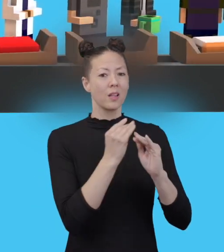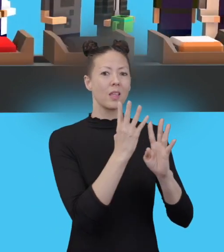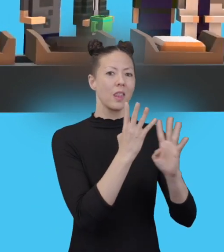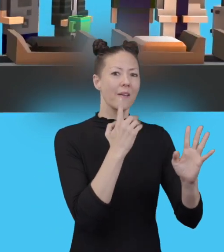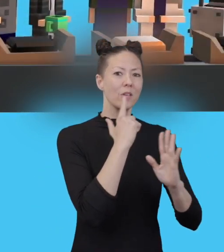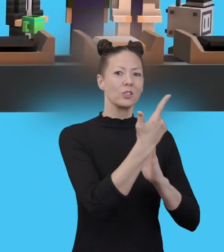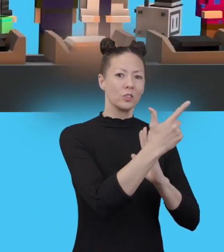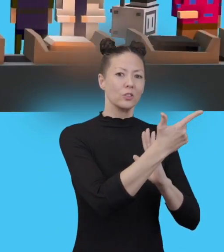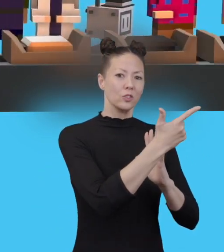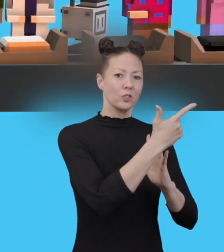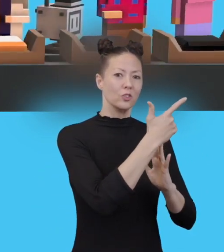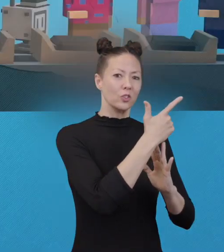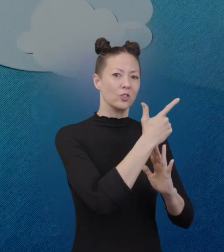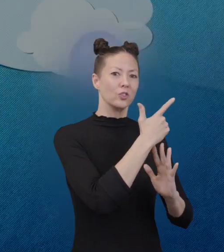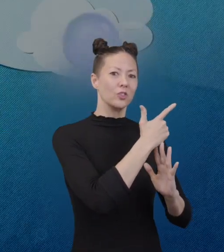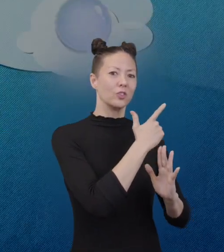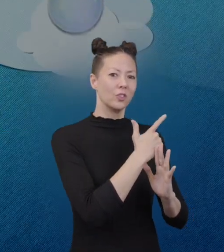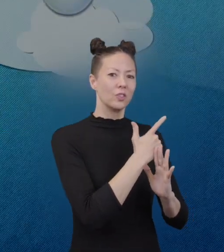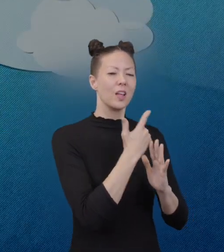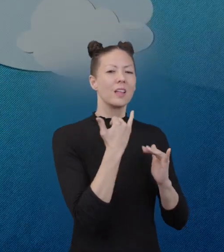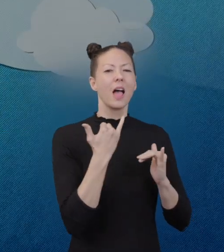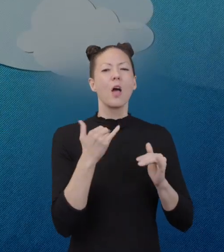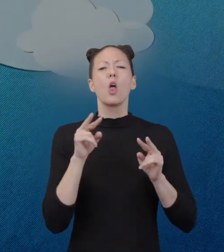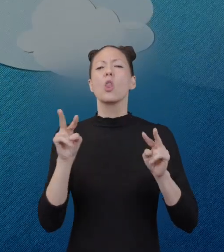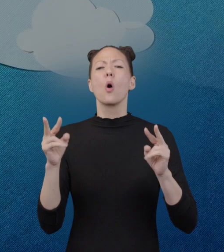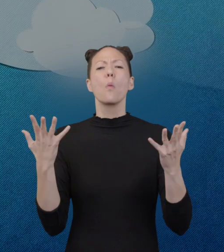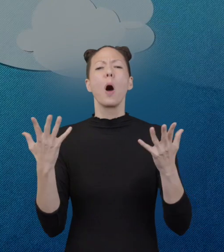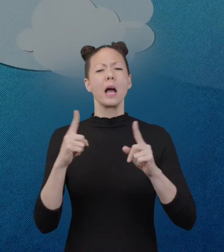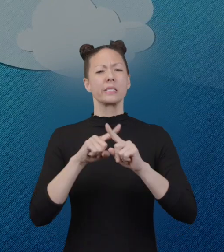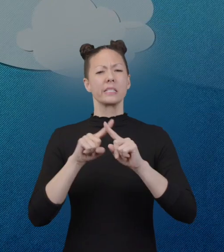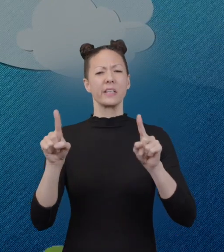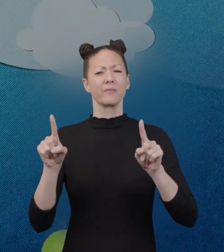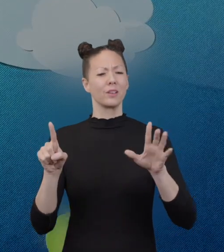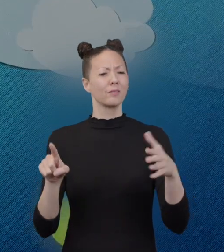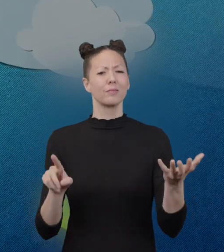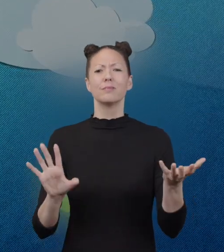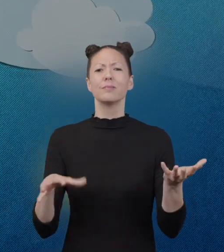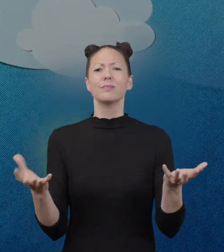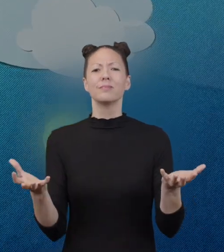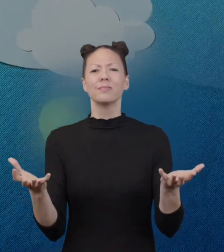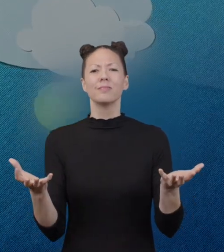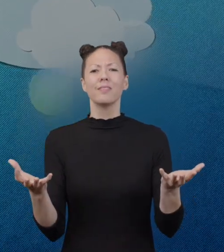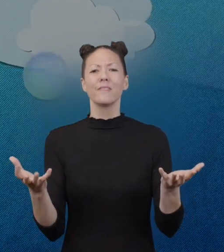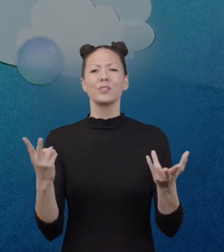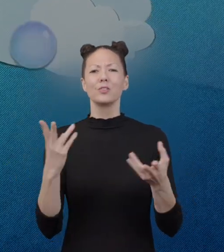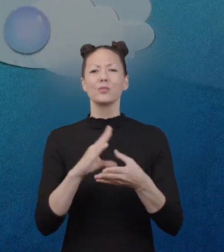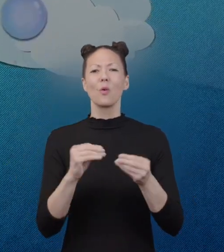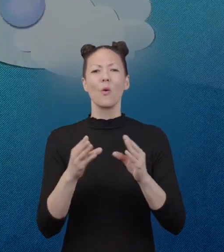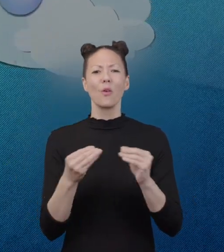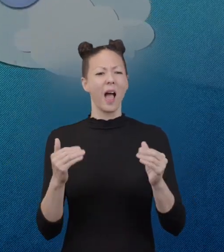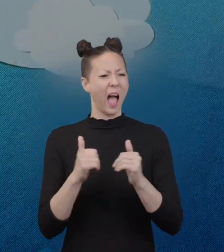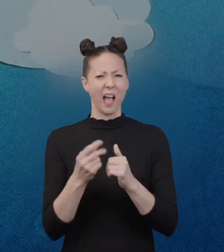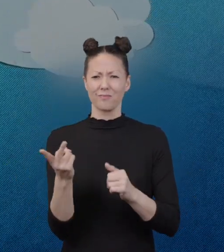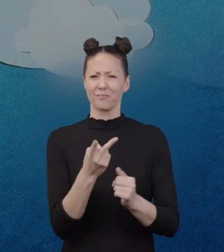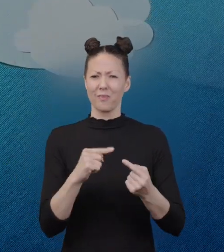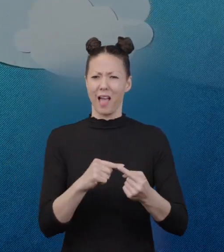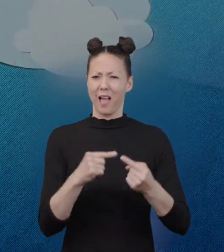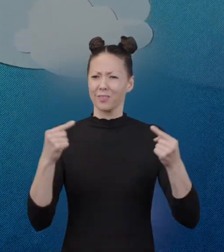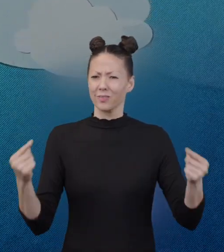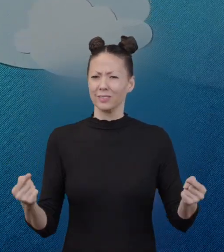their turn. Now, let's look at some of the differences in the two stories or how they